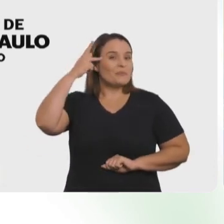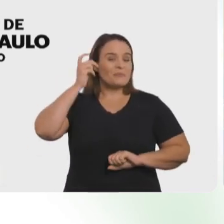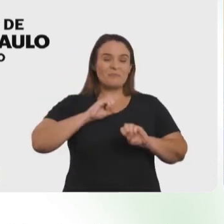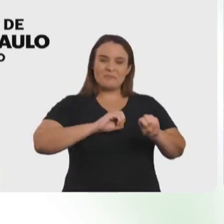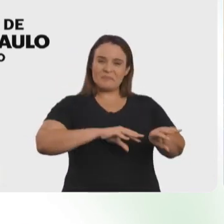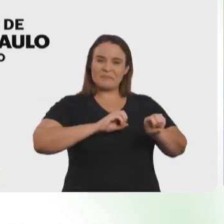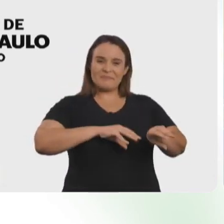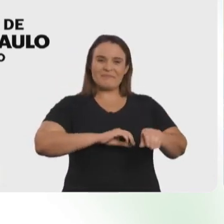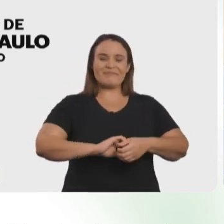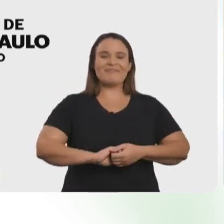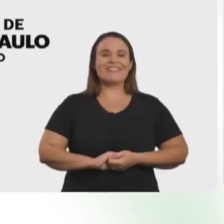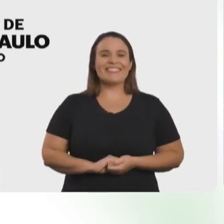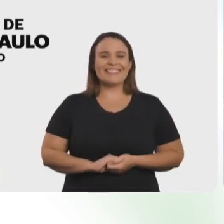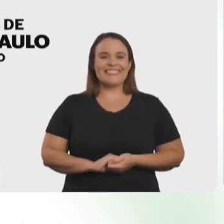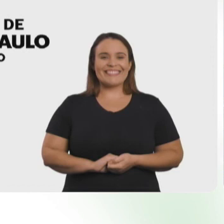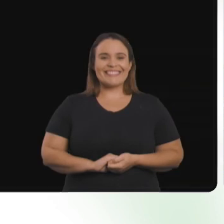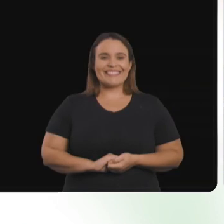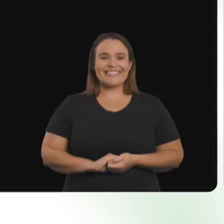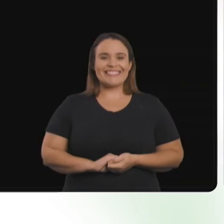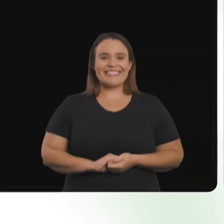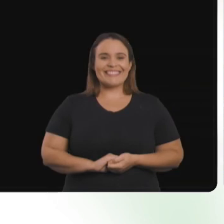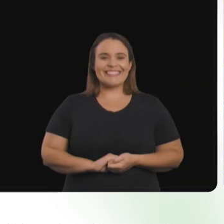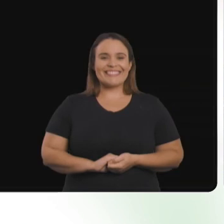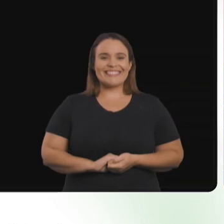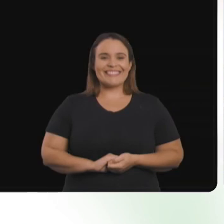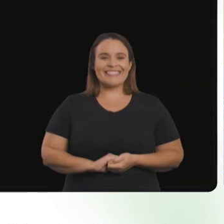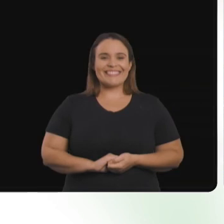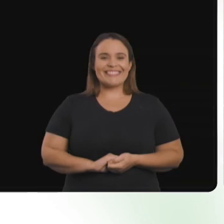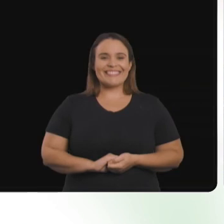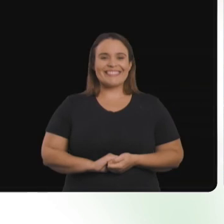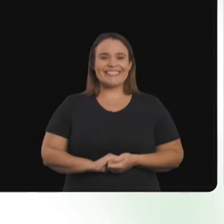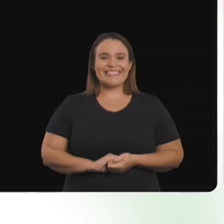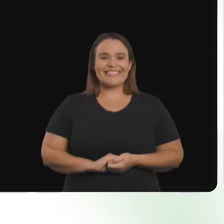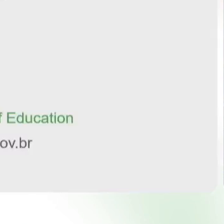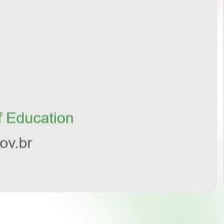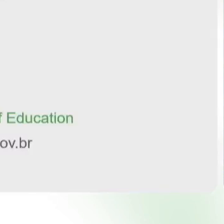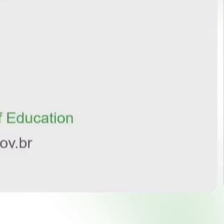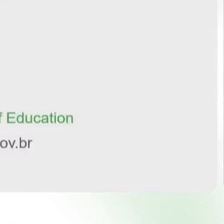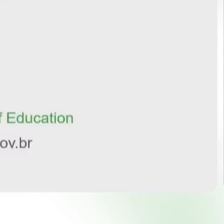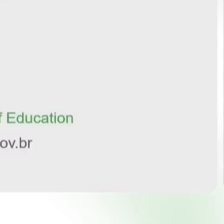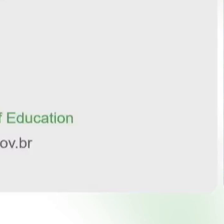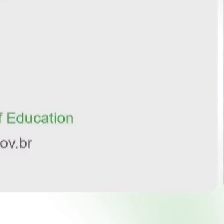Cidade de São Paulo. Educação. Thank you. Thank you.